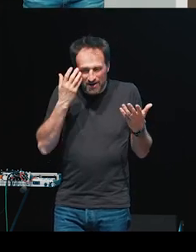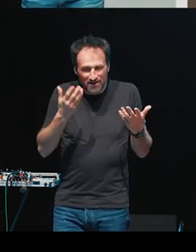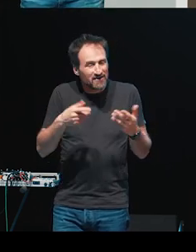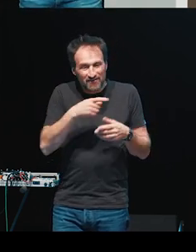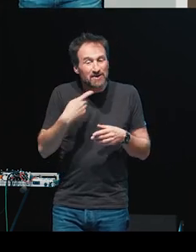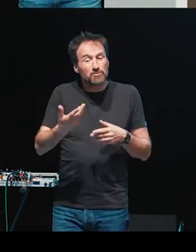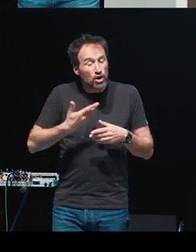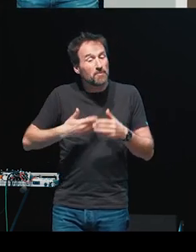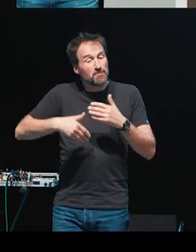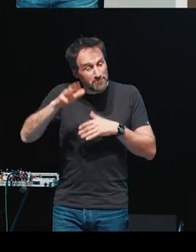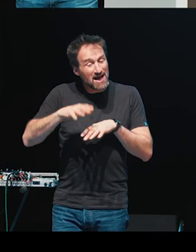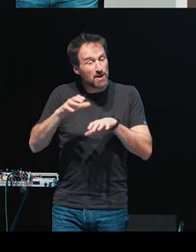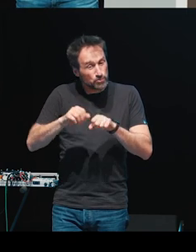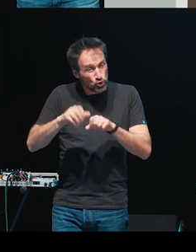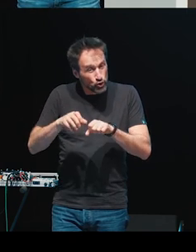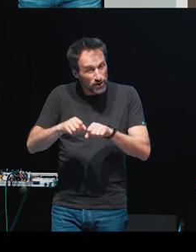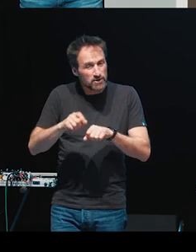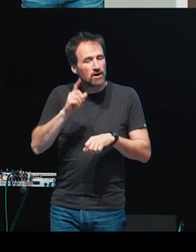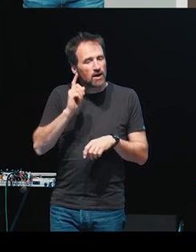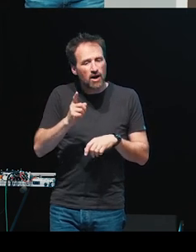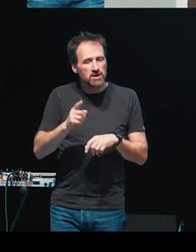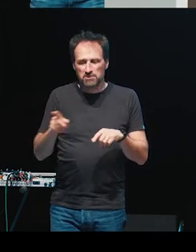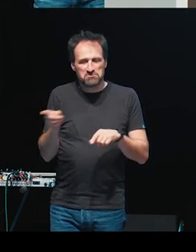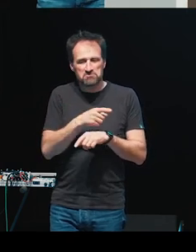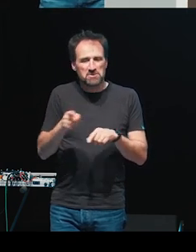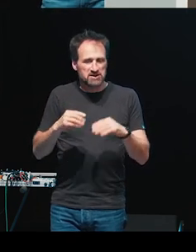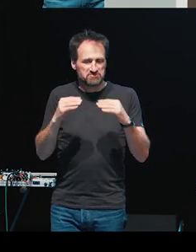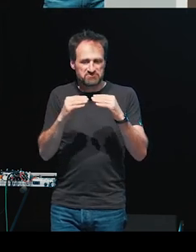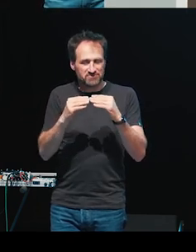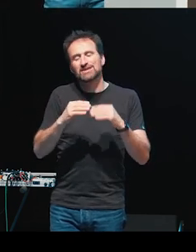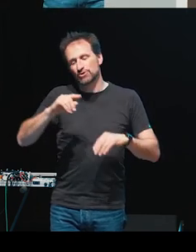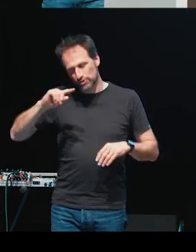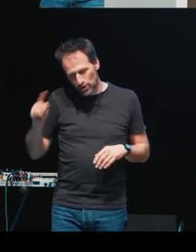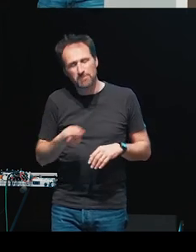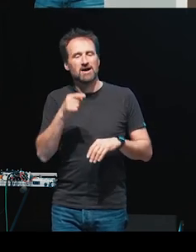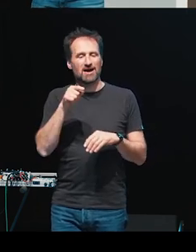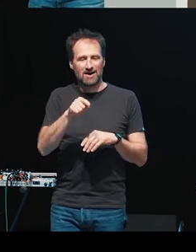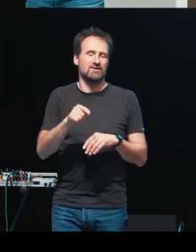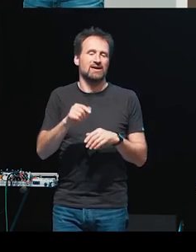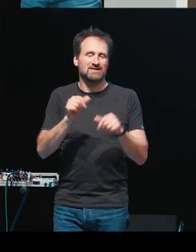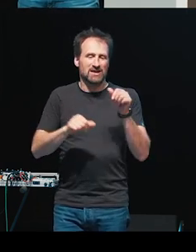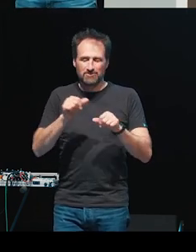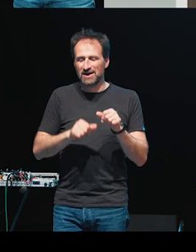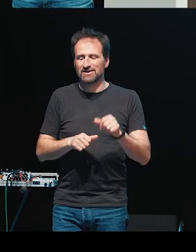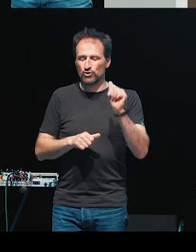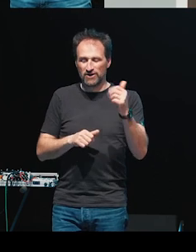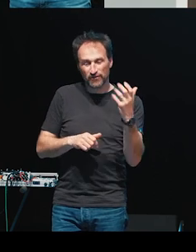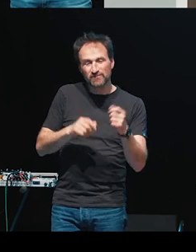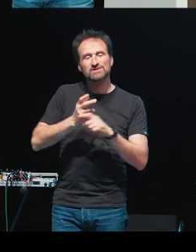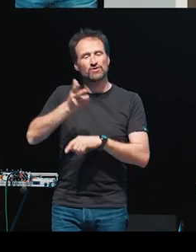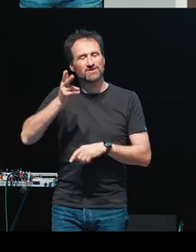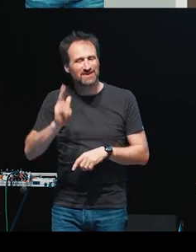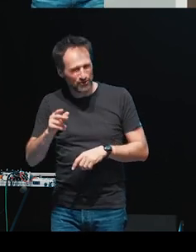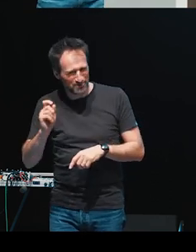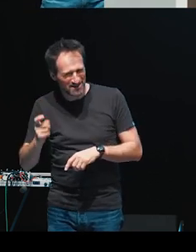bookings, but it's kind of off now. So again, ran these experiments with 150 pixels and 300 pixels, and 300 pixels won.